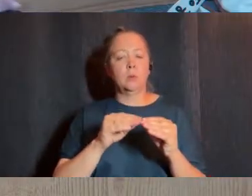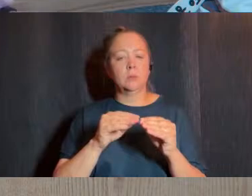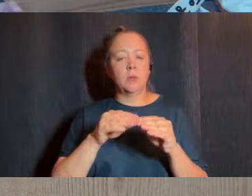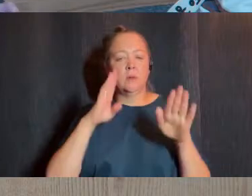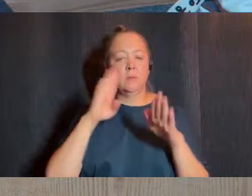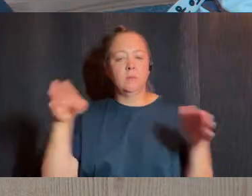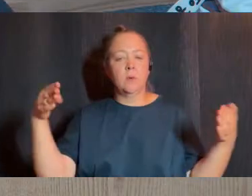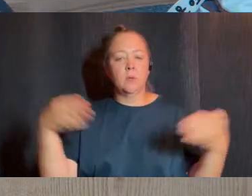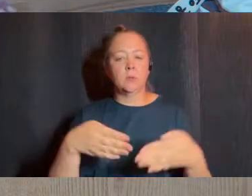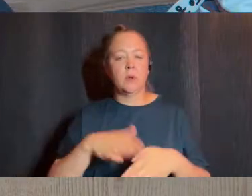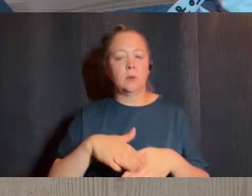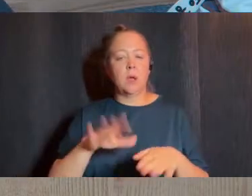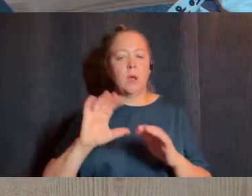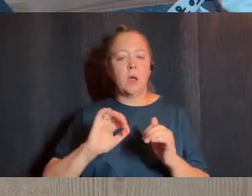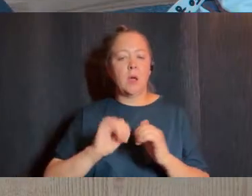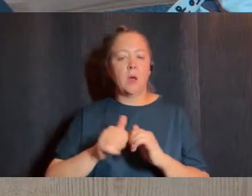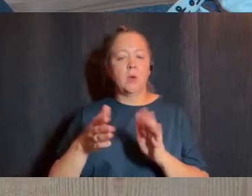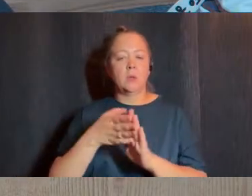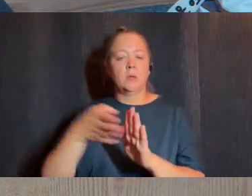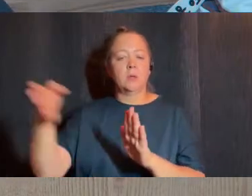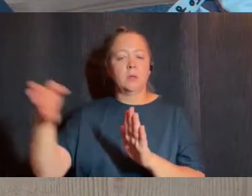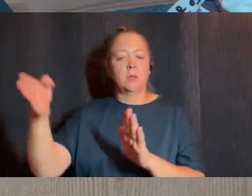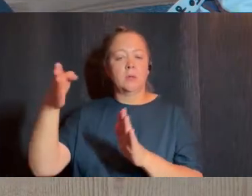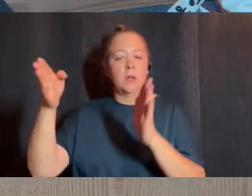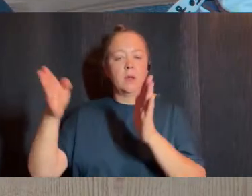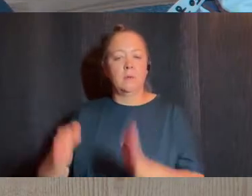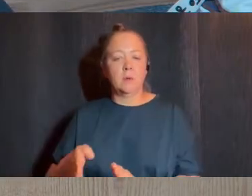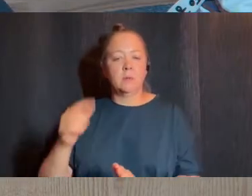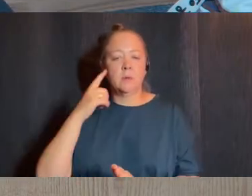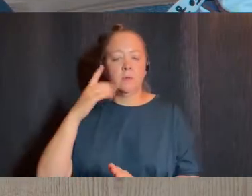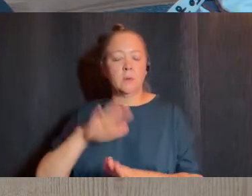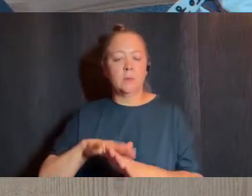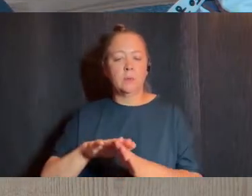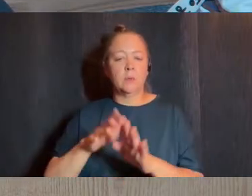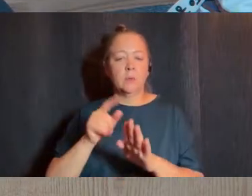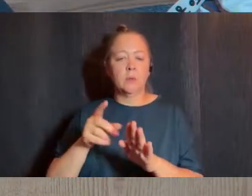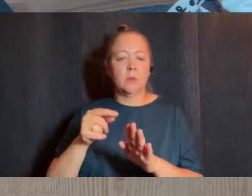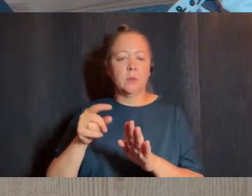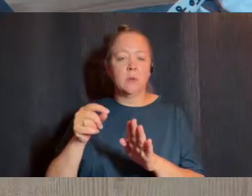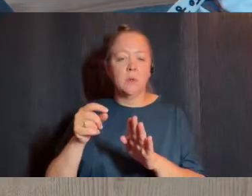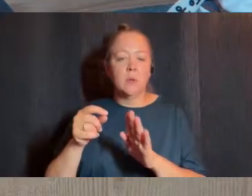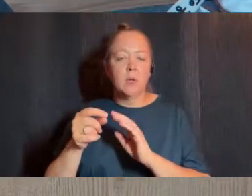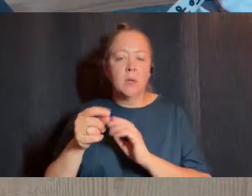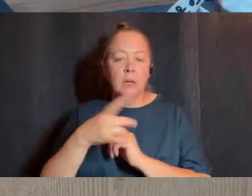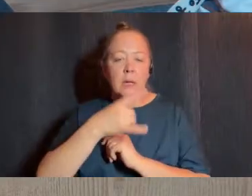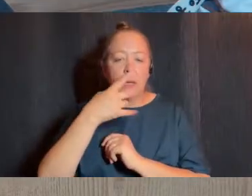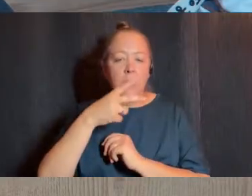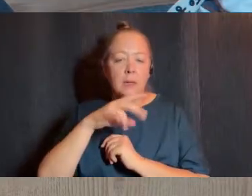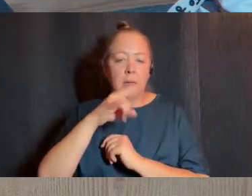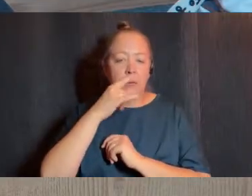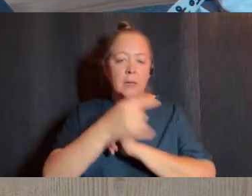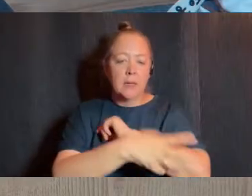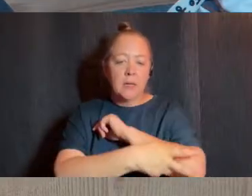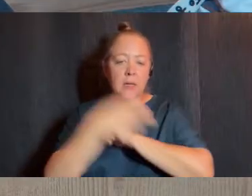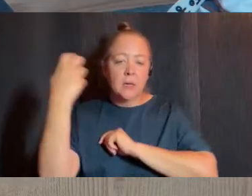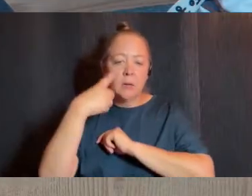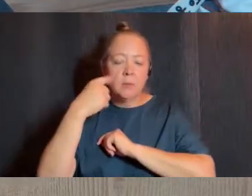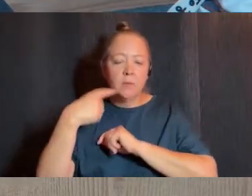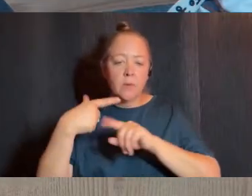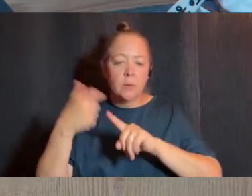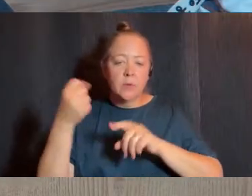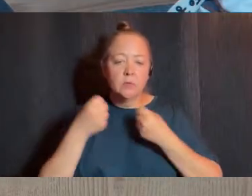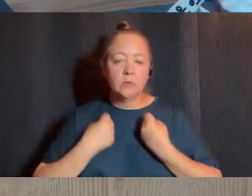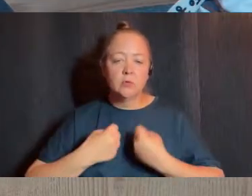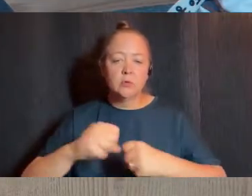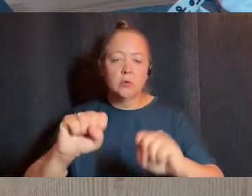street repavement, how to get WSSC to do their jobs right, than to sit here and have to attend an issue that some can't let go of